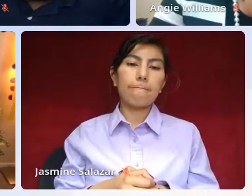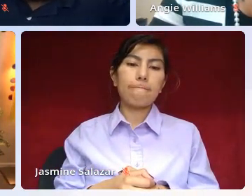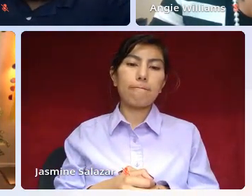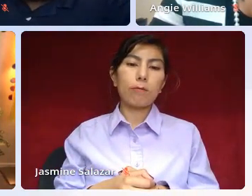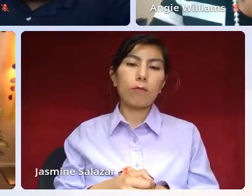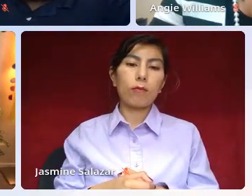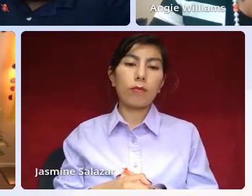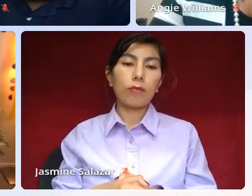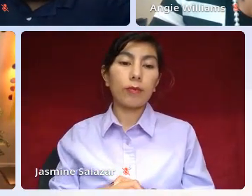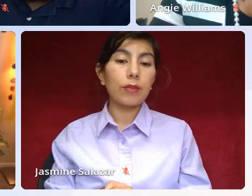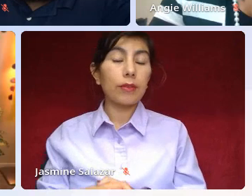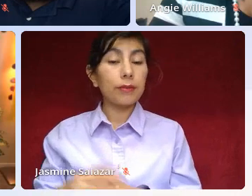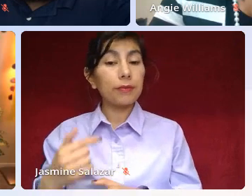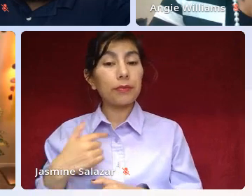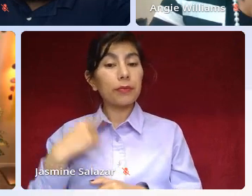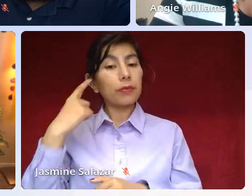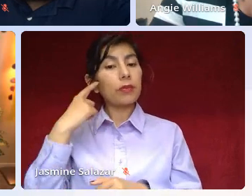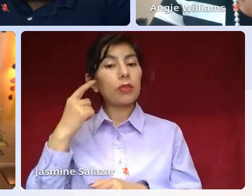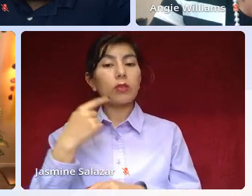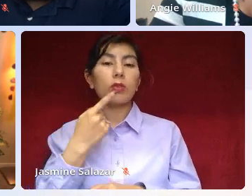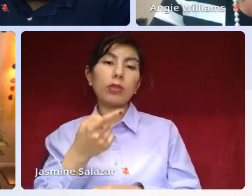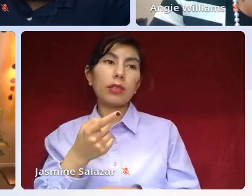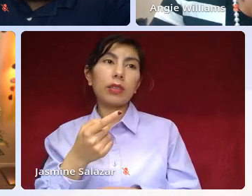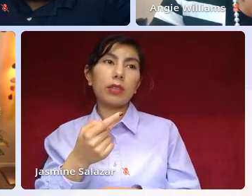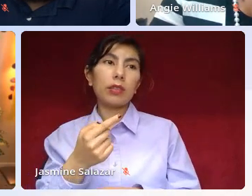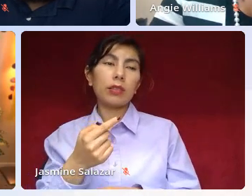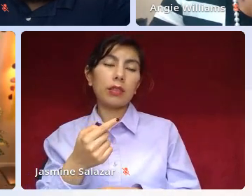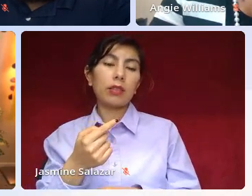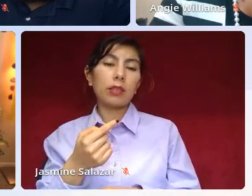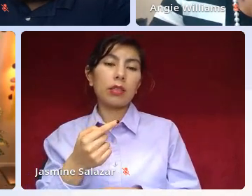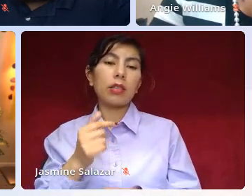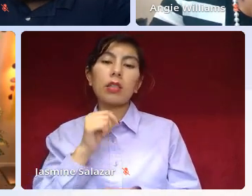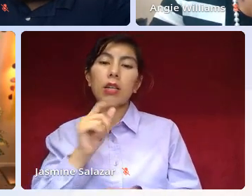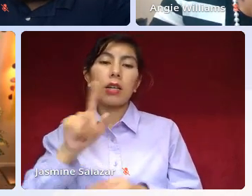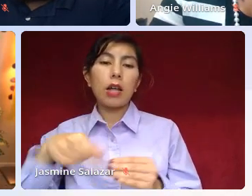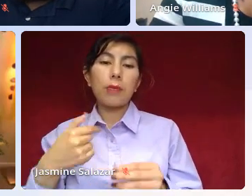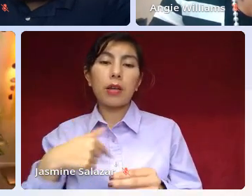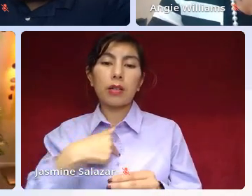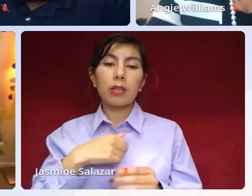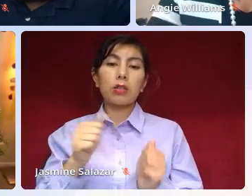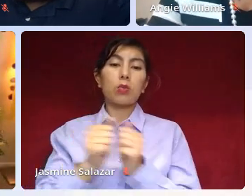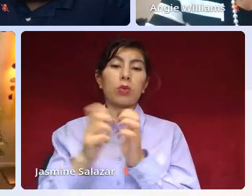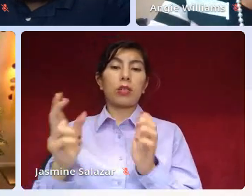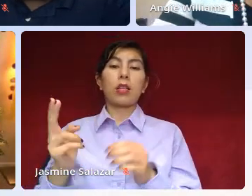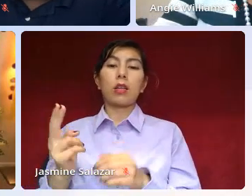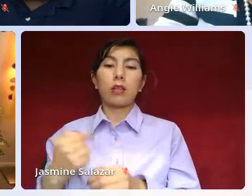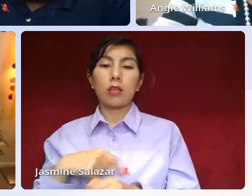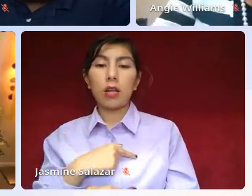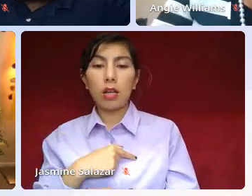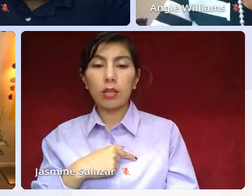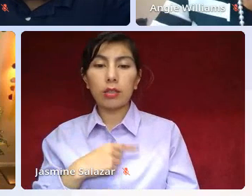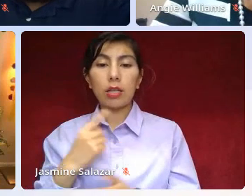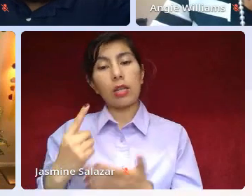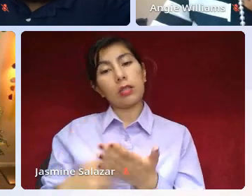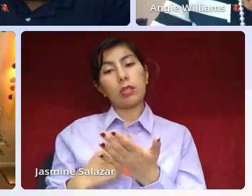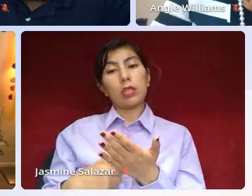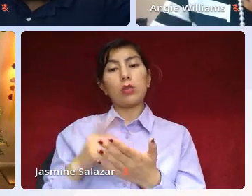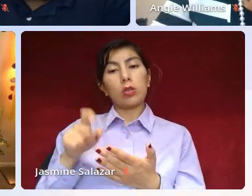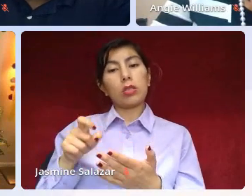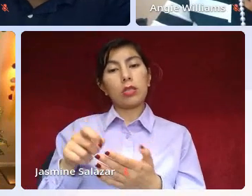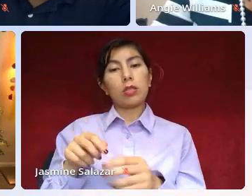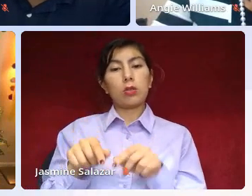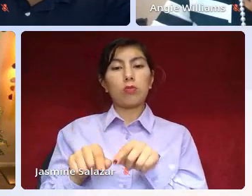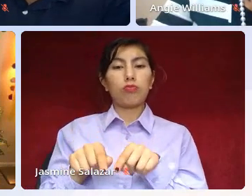Well, I think you sort of said it when you said not about us, without us. And sometimes you need to like step